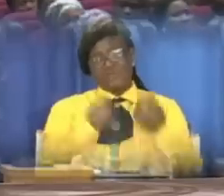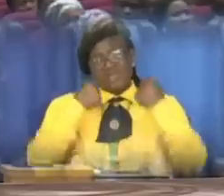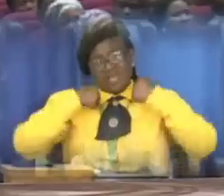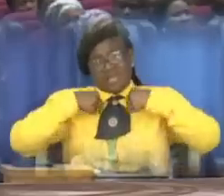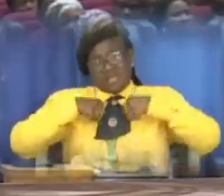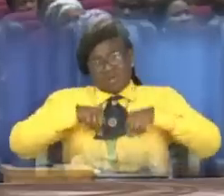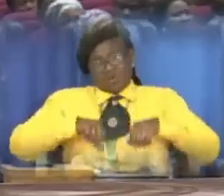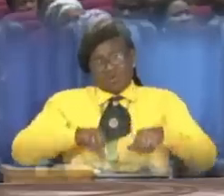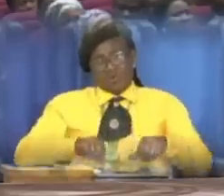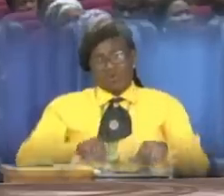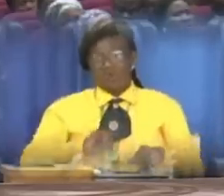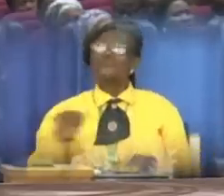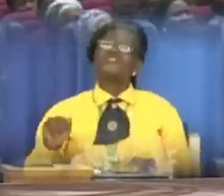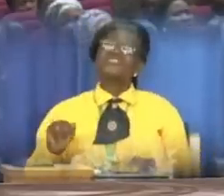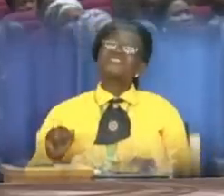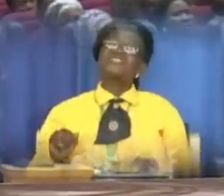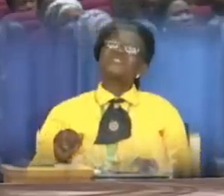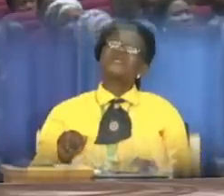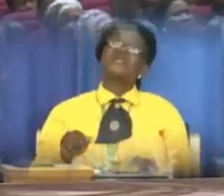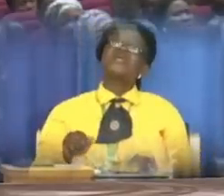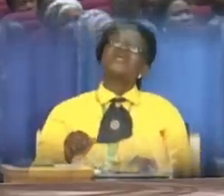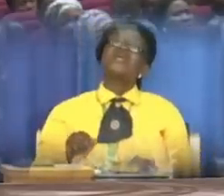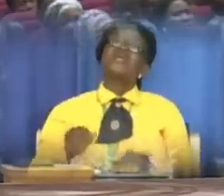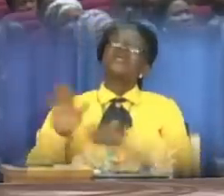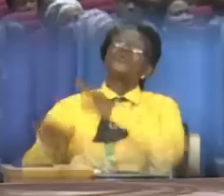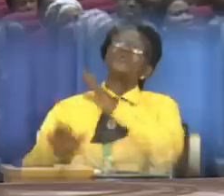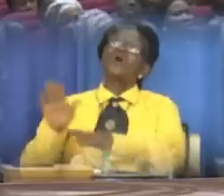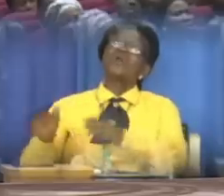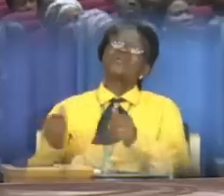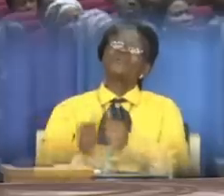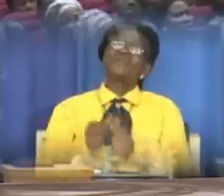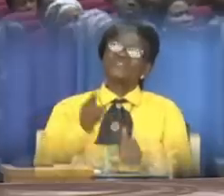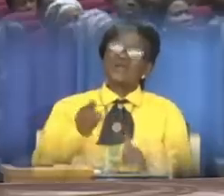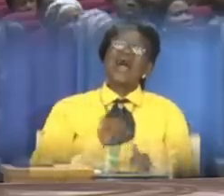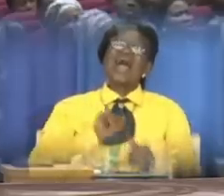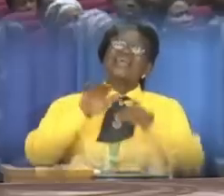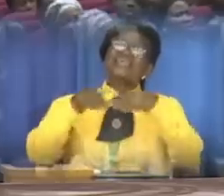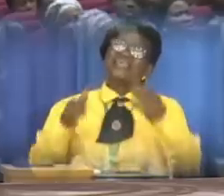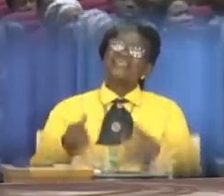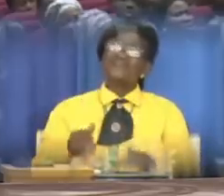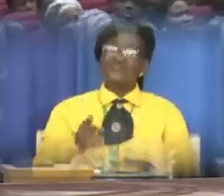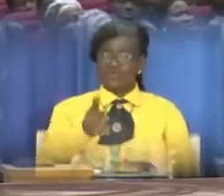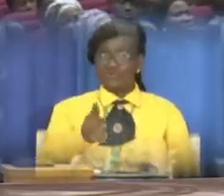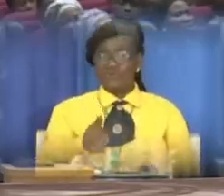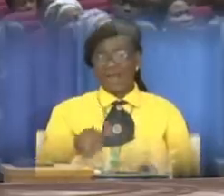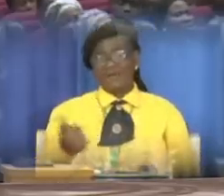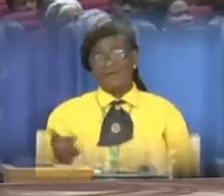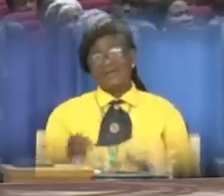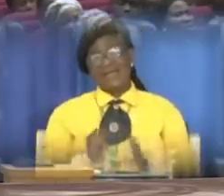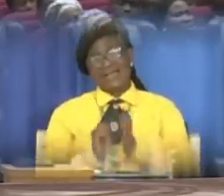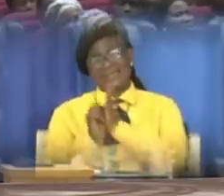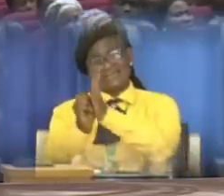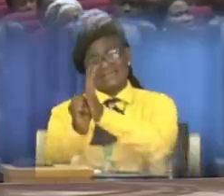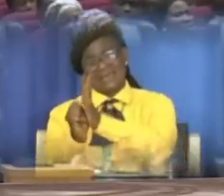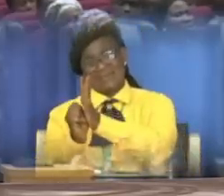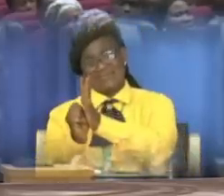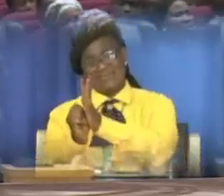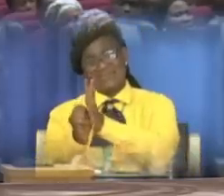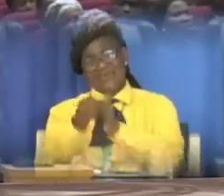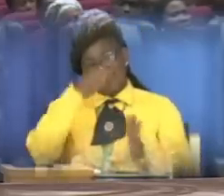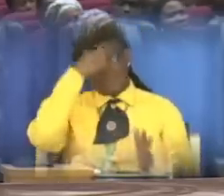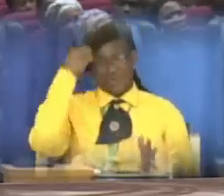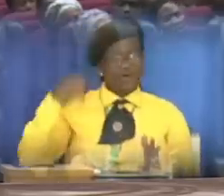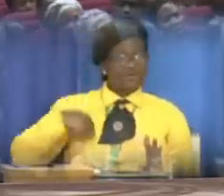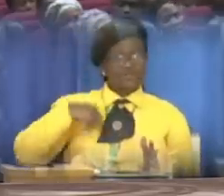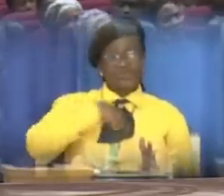in the office. I give you one other example. So you, because we need to praise him, I